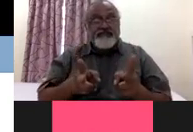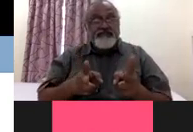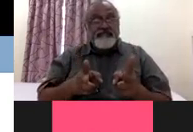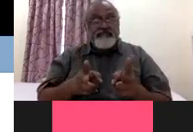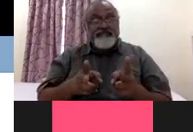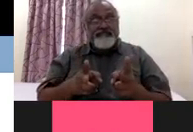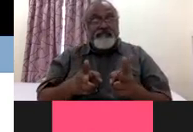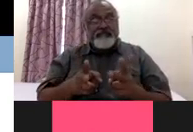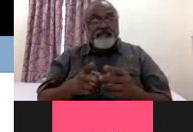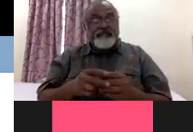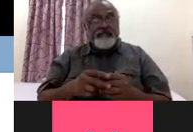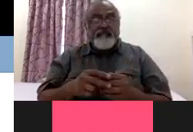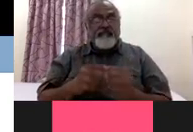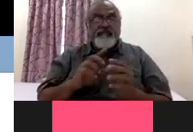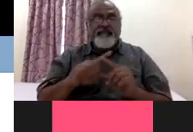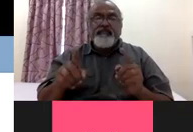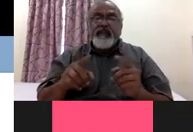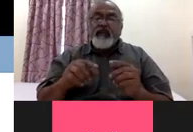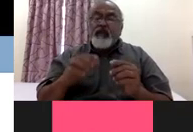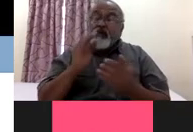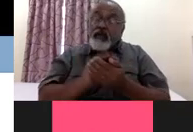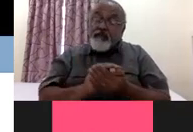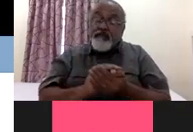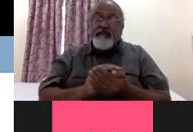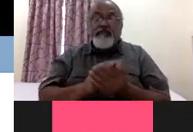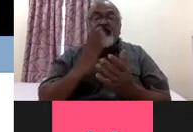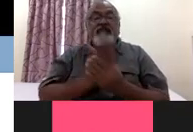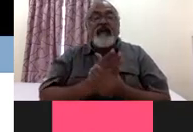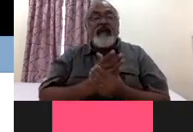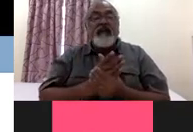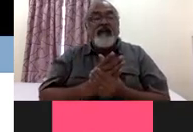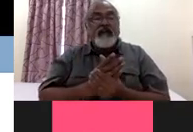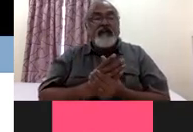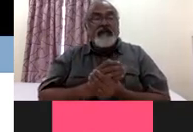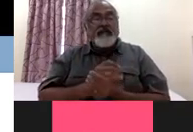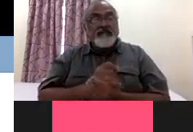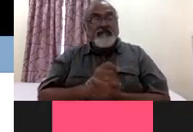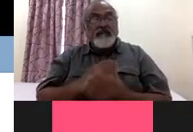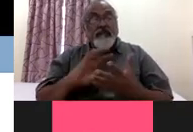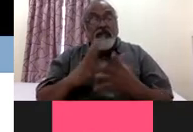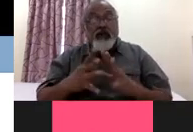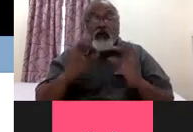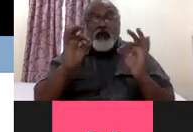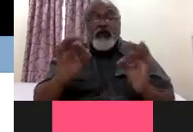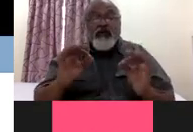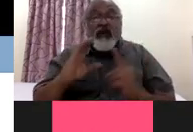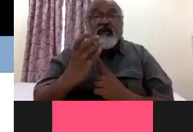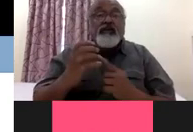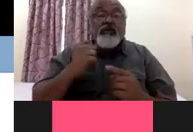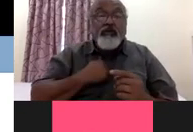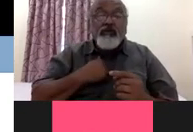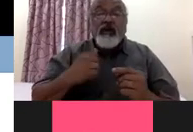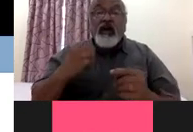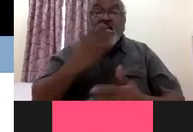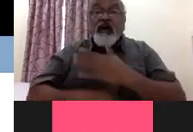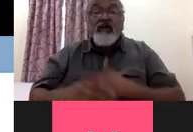voluntary discloses, you need to maintain those records. In fact, good practice is aap aisa culture banaiye ki employees with disabilities